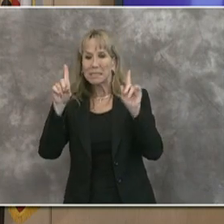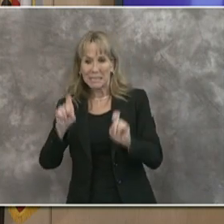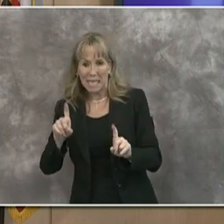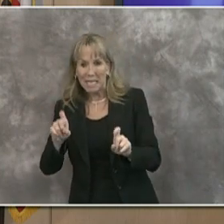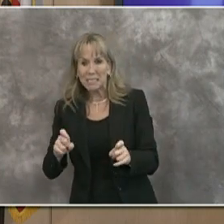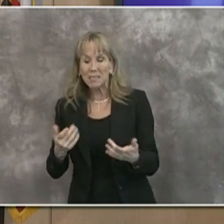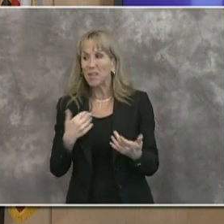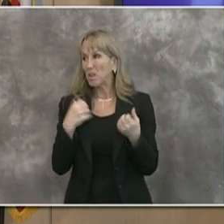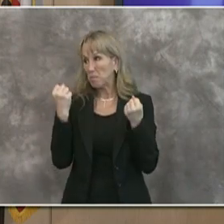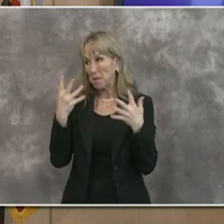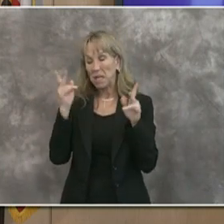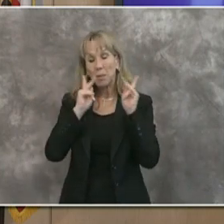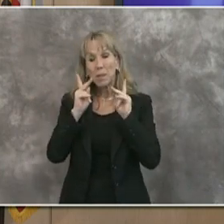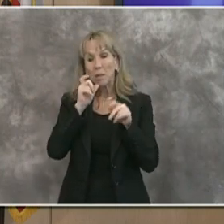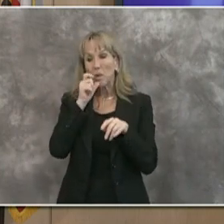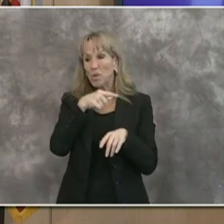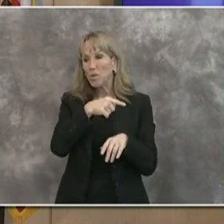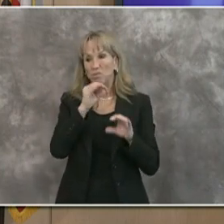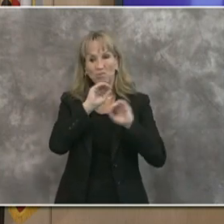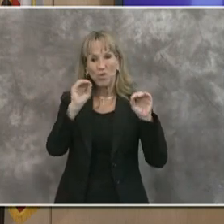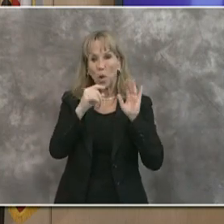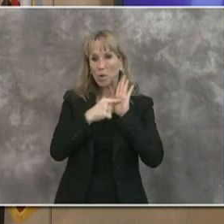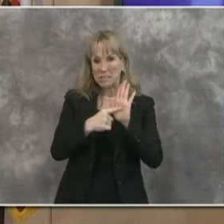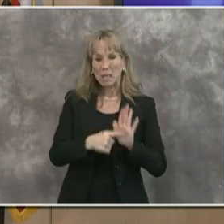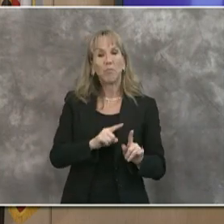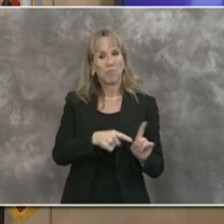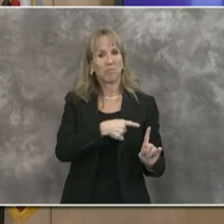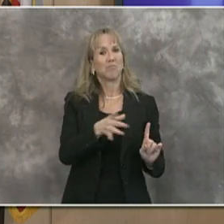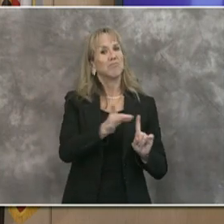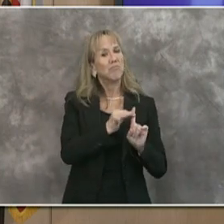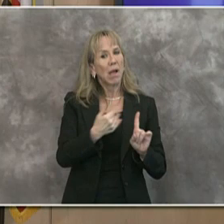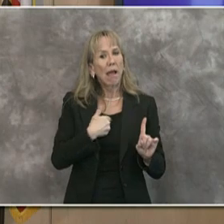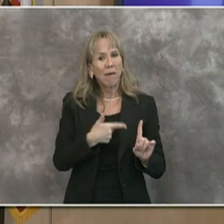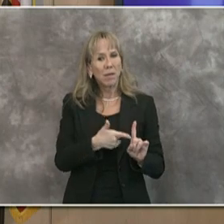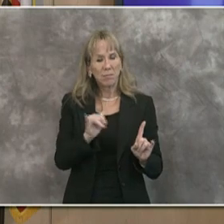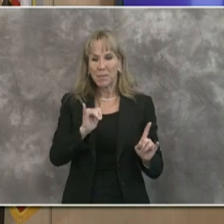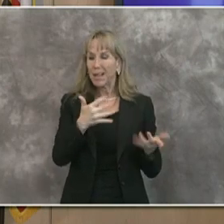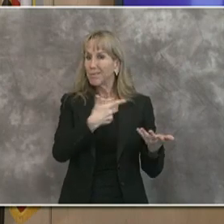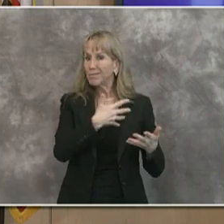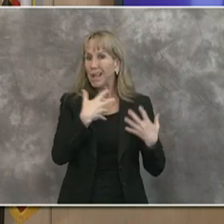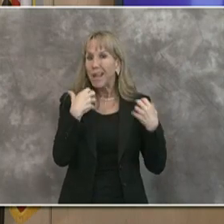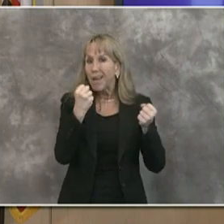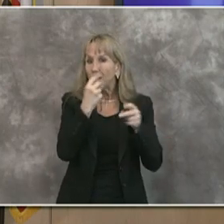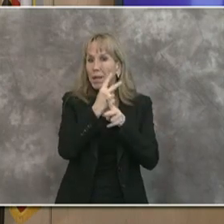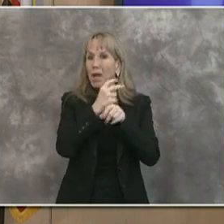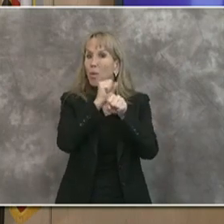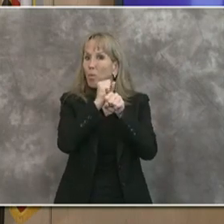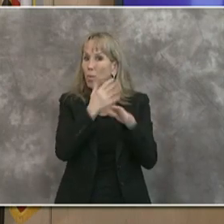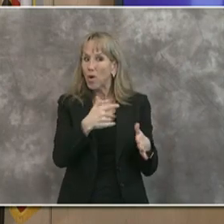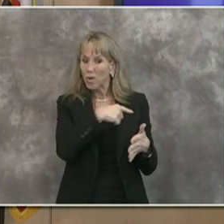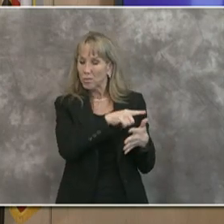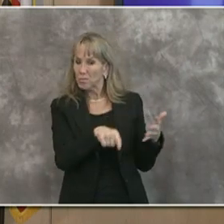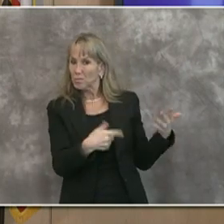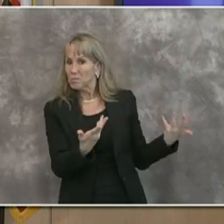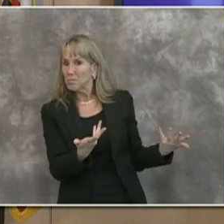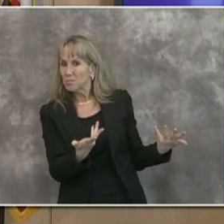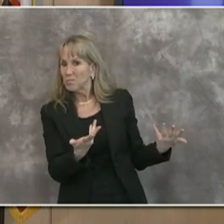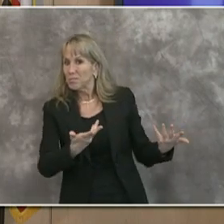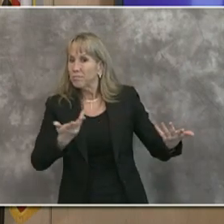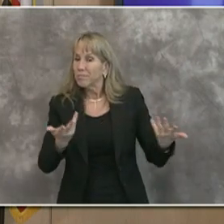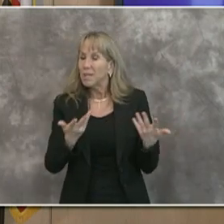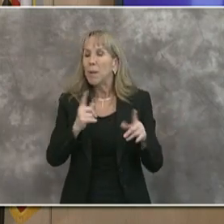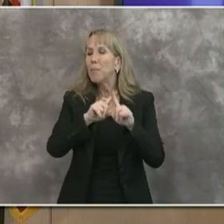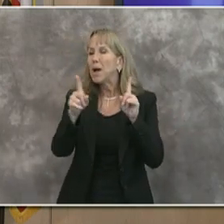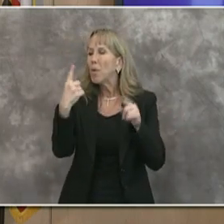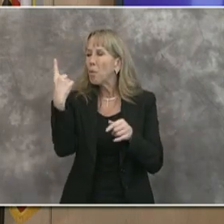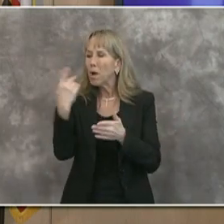of asymptomatic people on the list, frontline healthcare workers, things like that. But what's not on